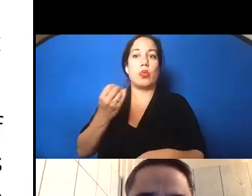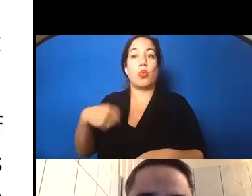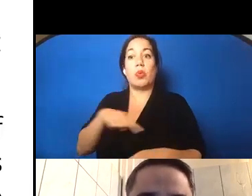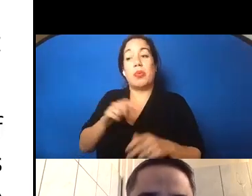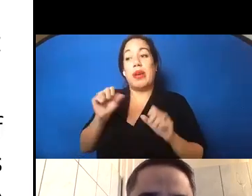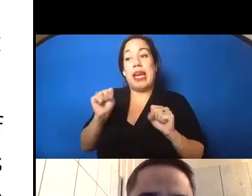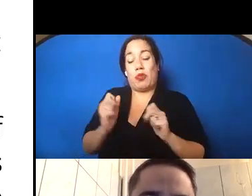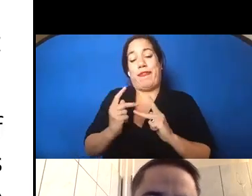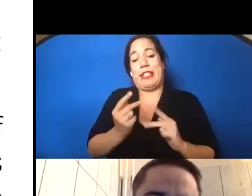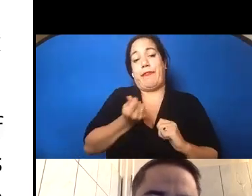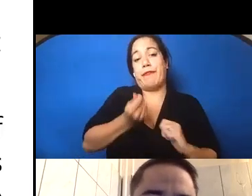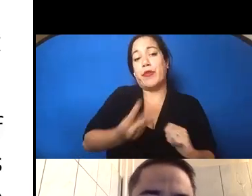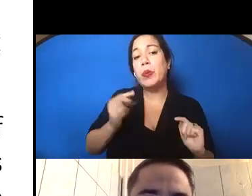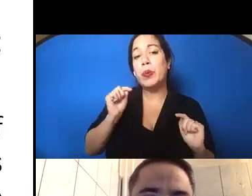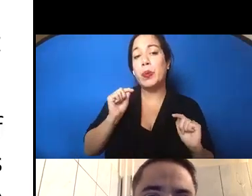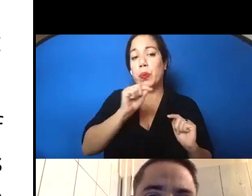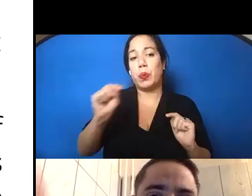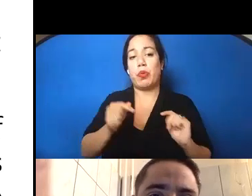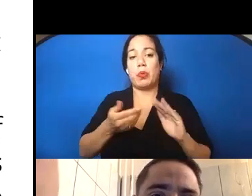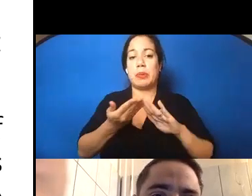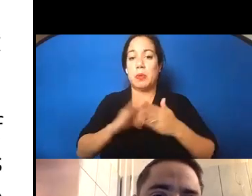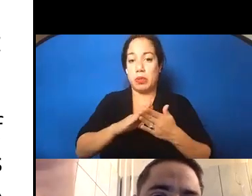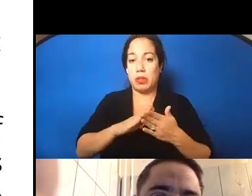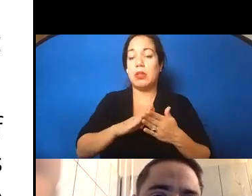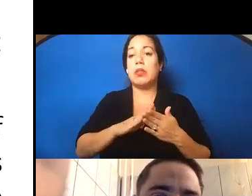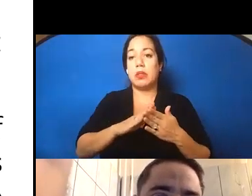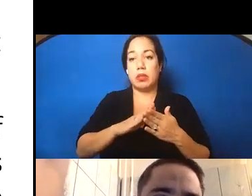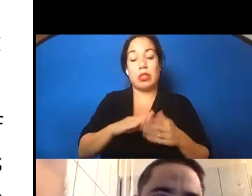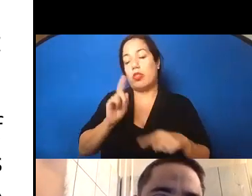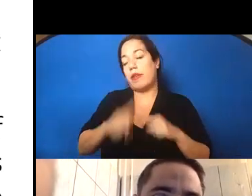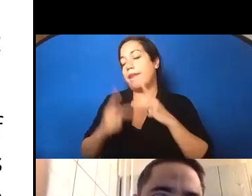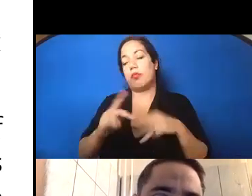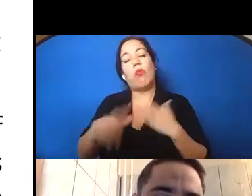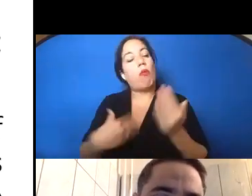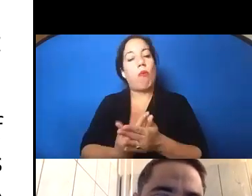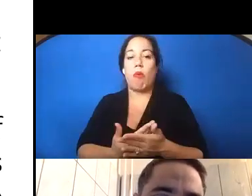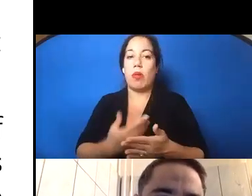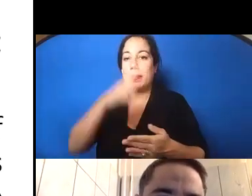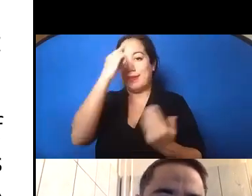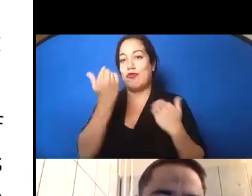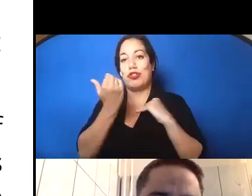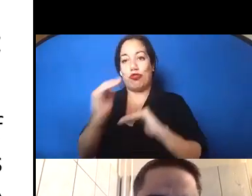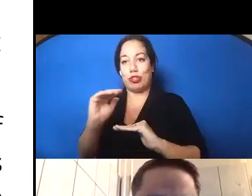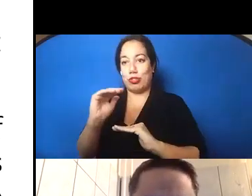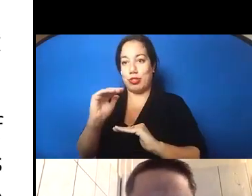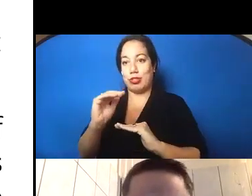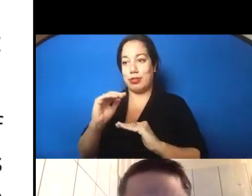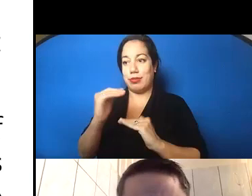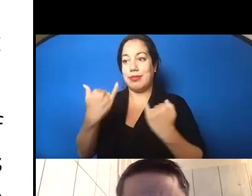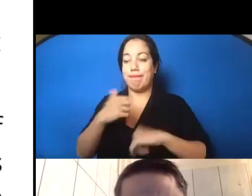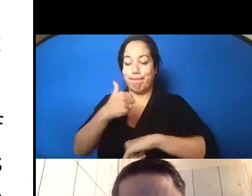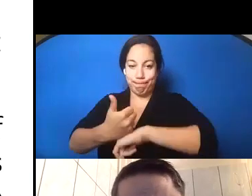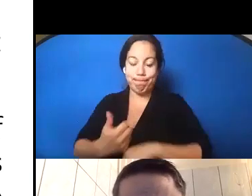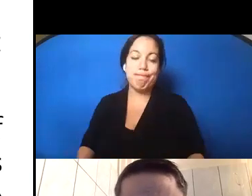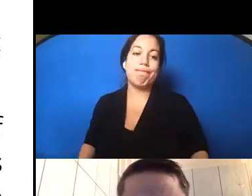few of those communities. Now, we could not visit all of them because of the restrictions that are currently in place.